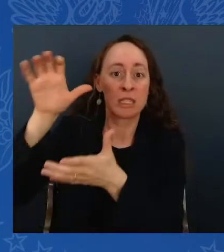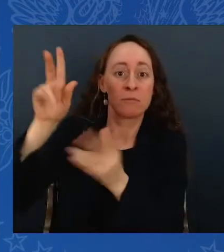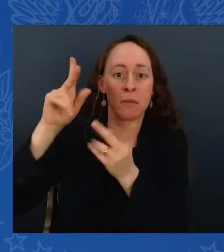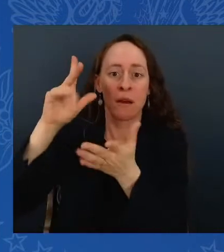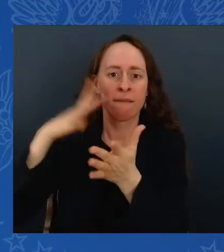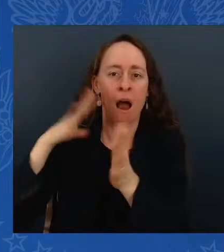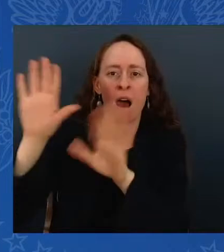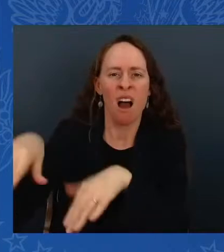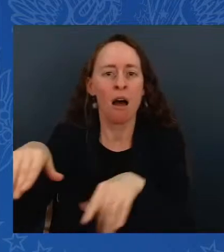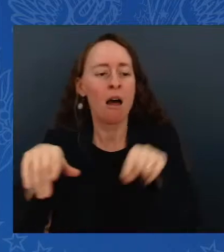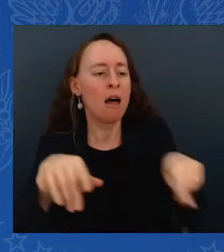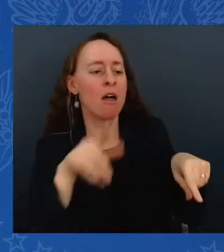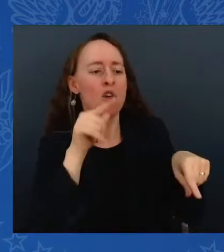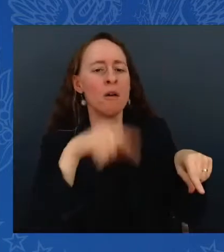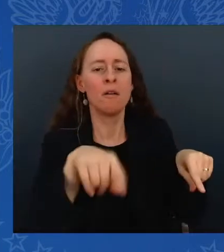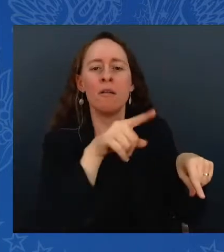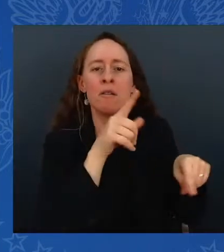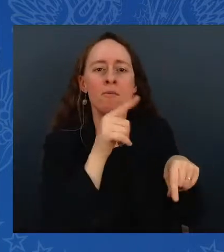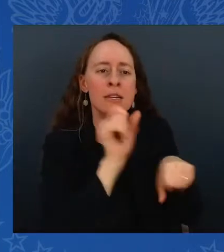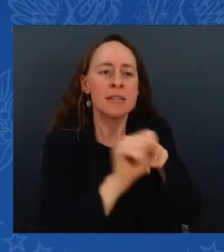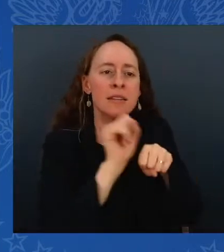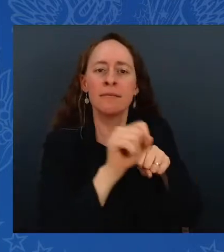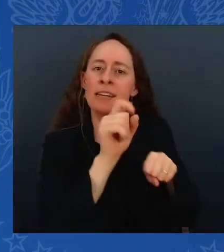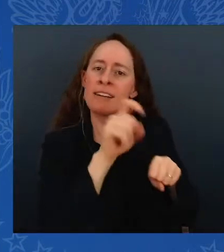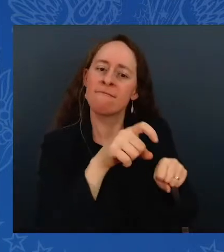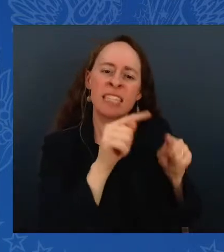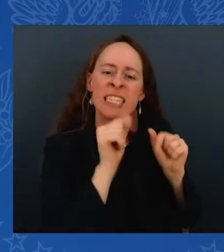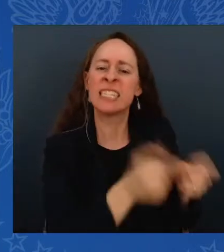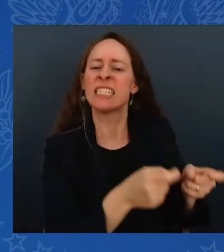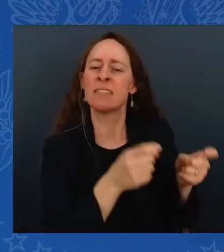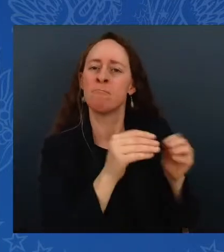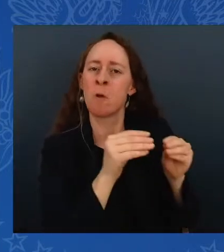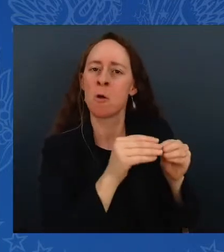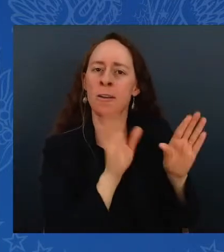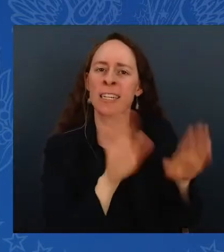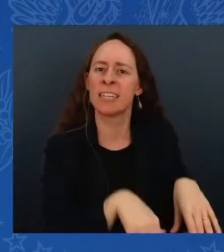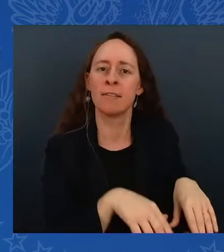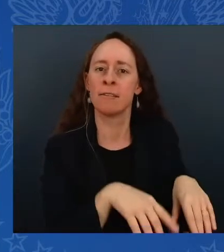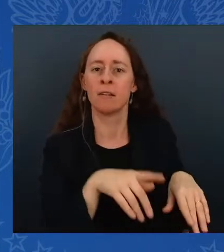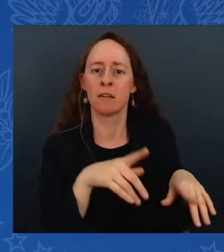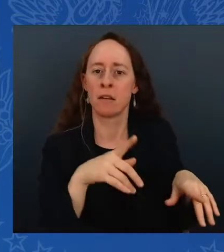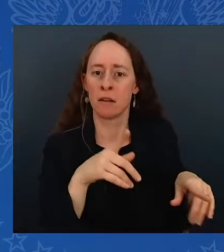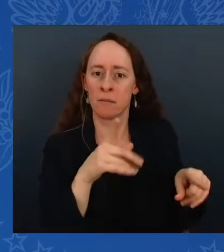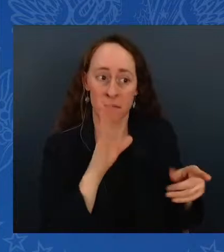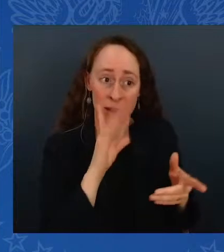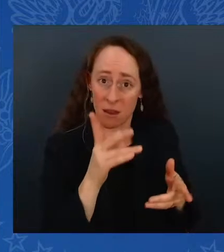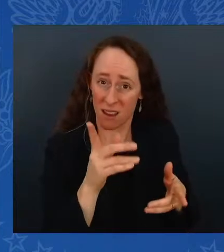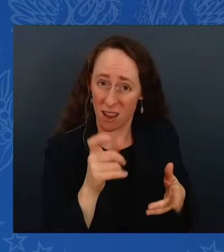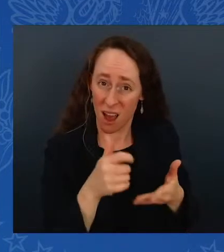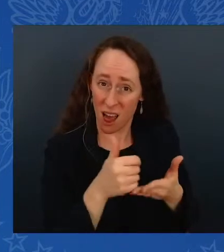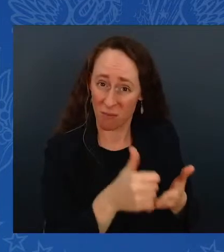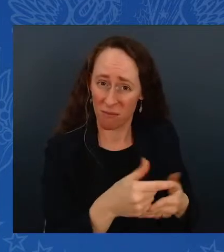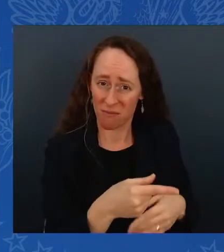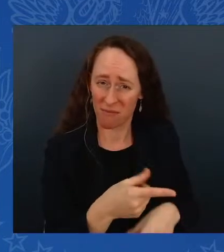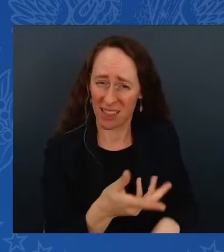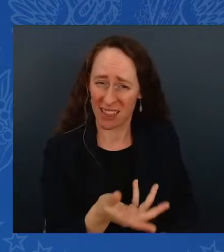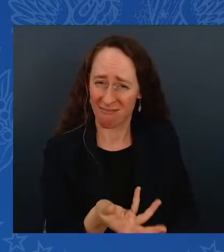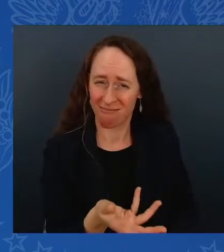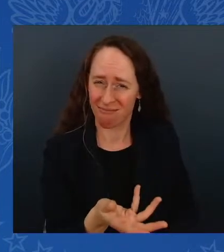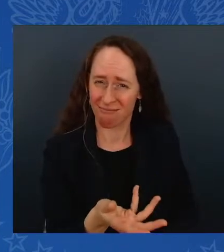very wealthy and hope the benefits trickle down. Well, guess what? Not a whole lot trickled down to my dad's kitchen table.